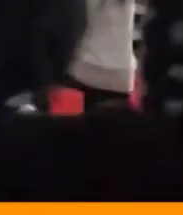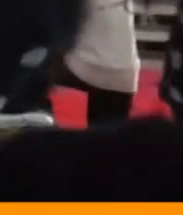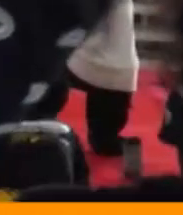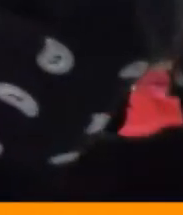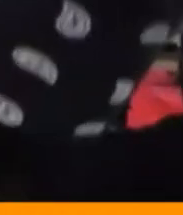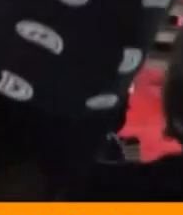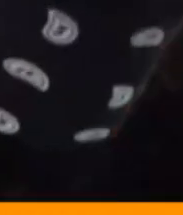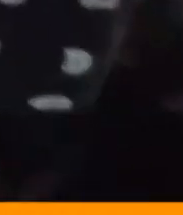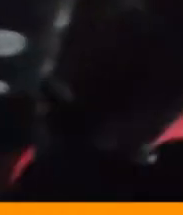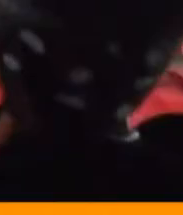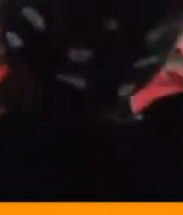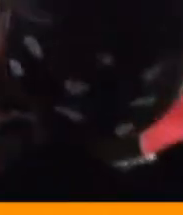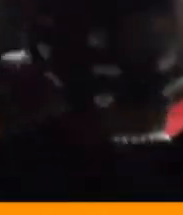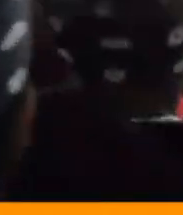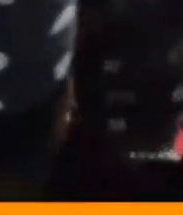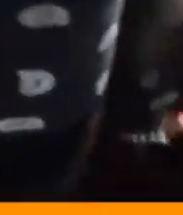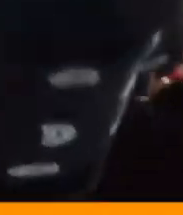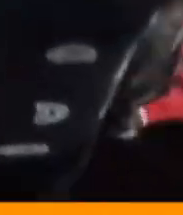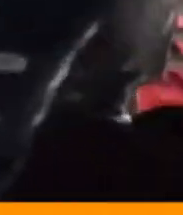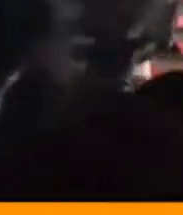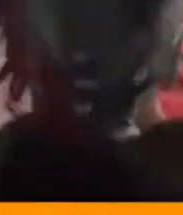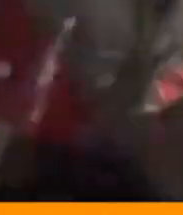every time